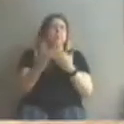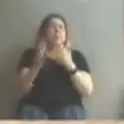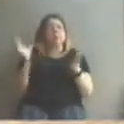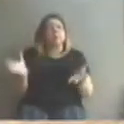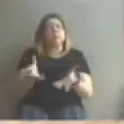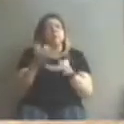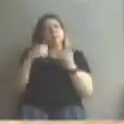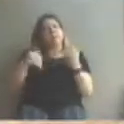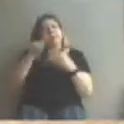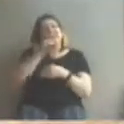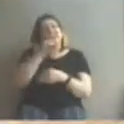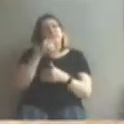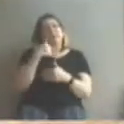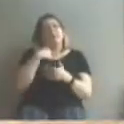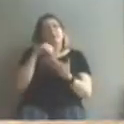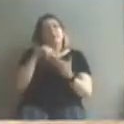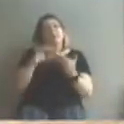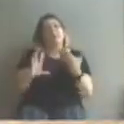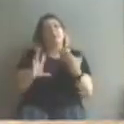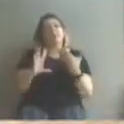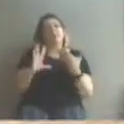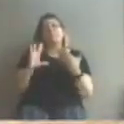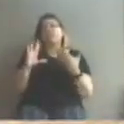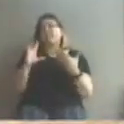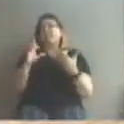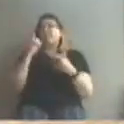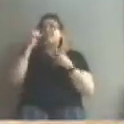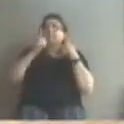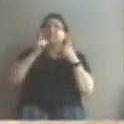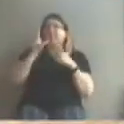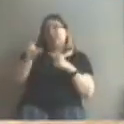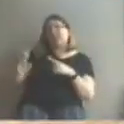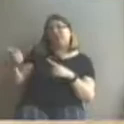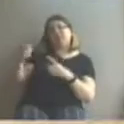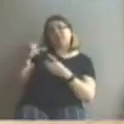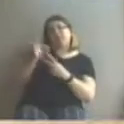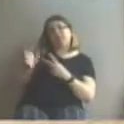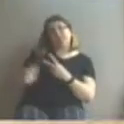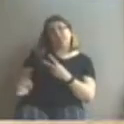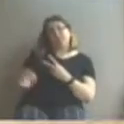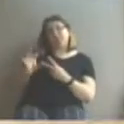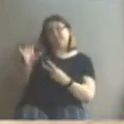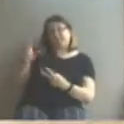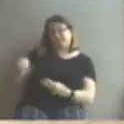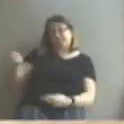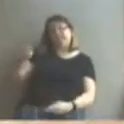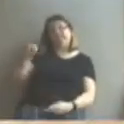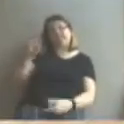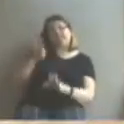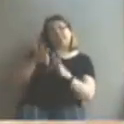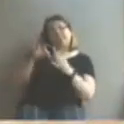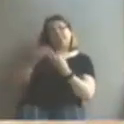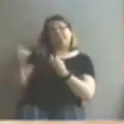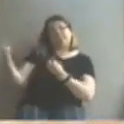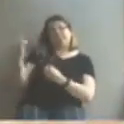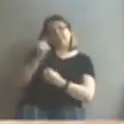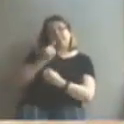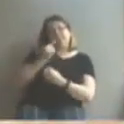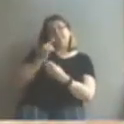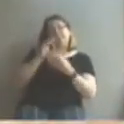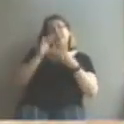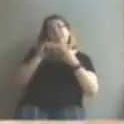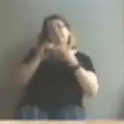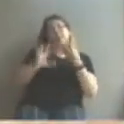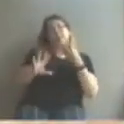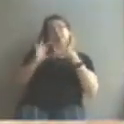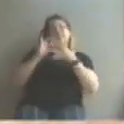them to have a student explore an alternative choice. Those families would come to student relations, they would